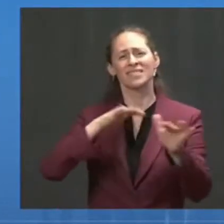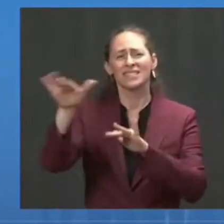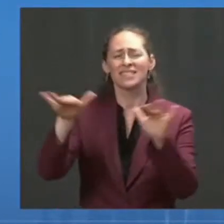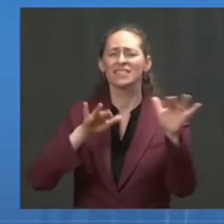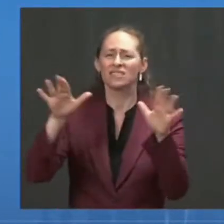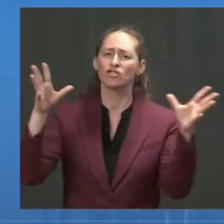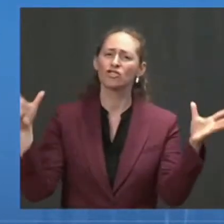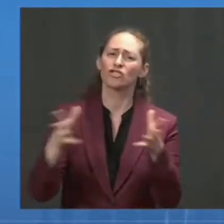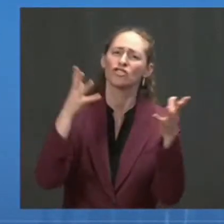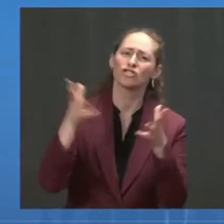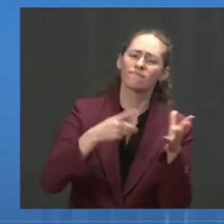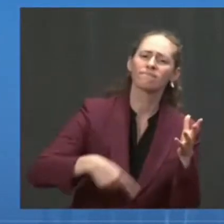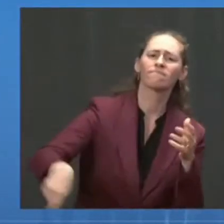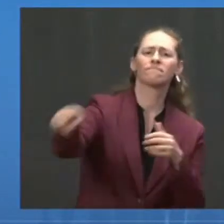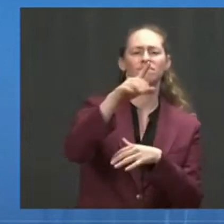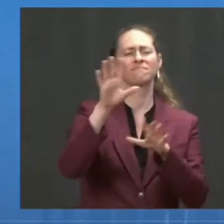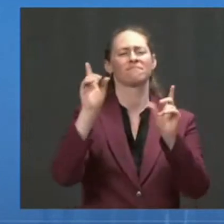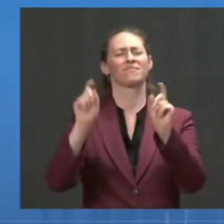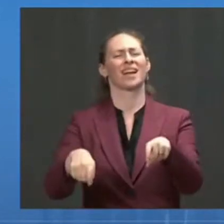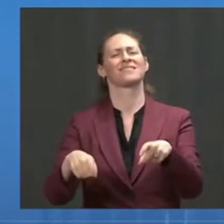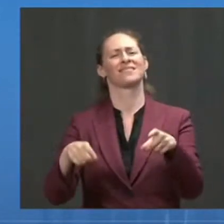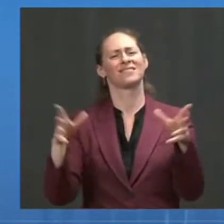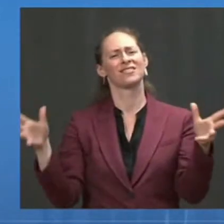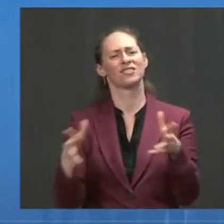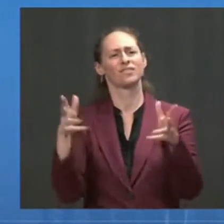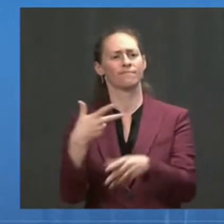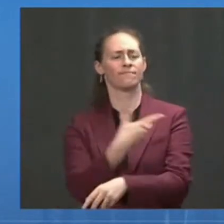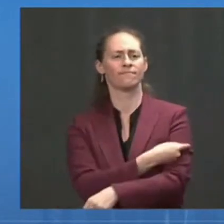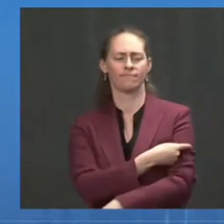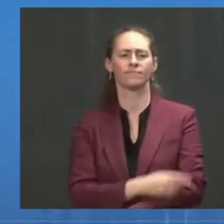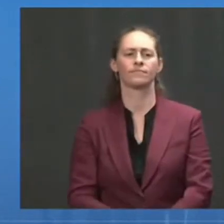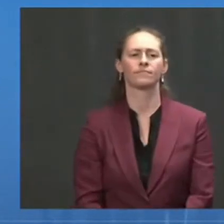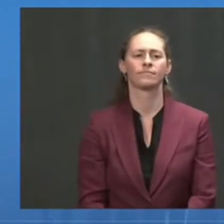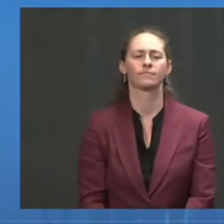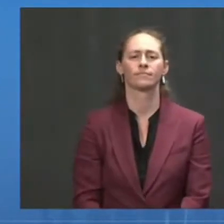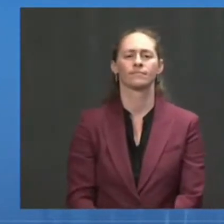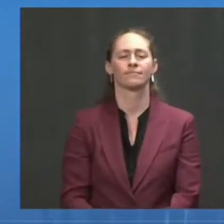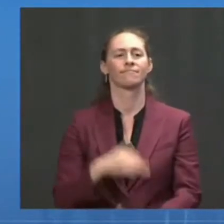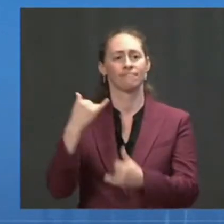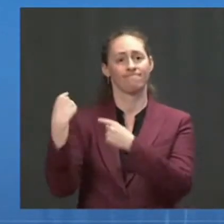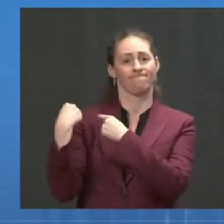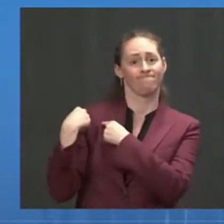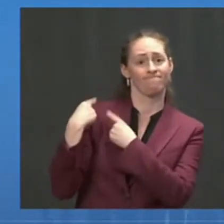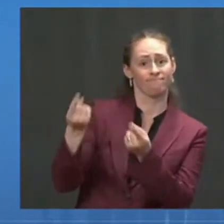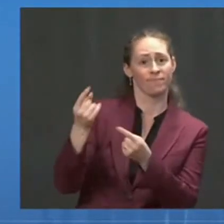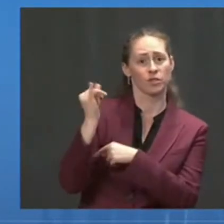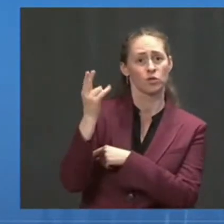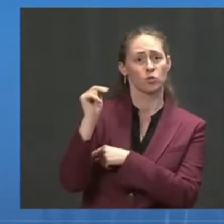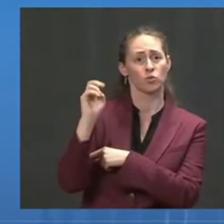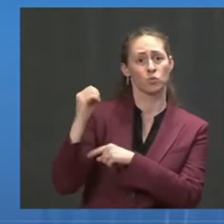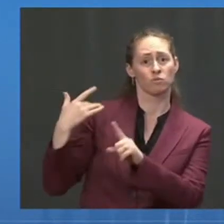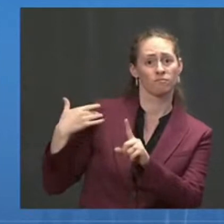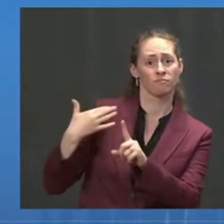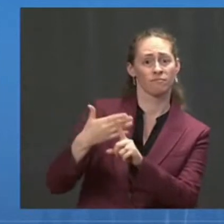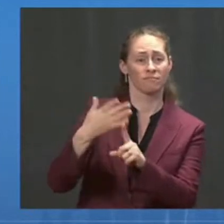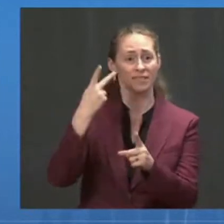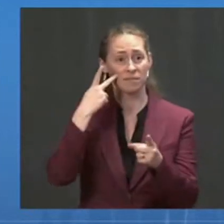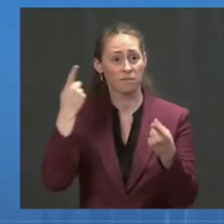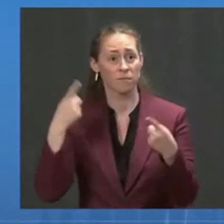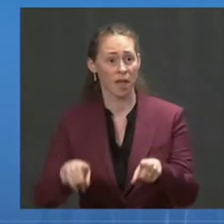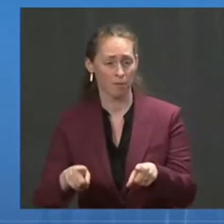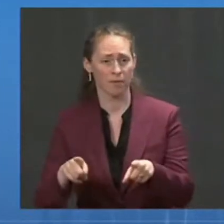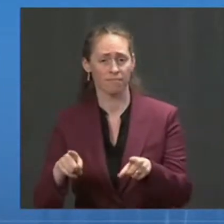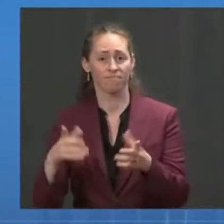the first time since mid-June, we're averaging about 500,000 people getting newly vaccinated each and every